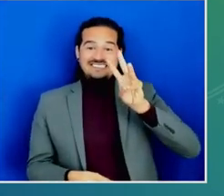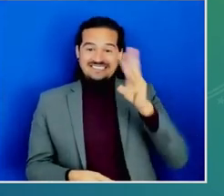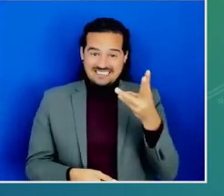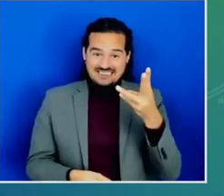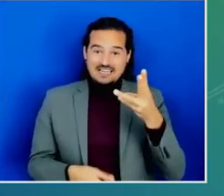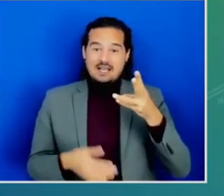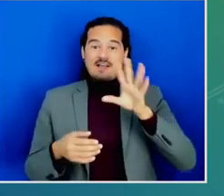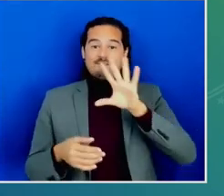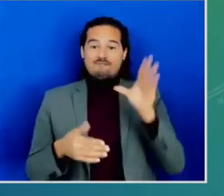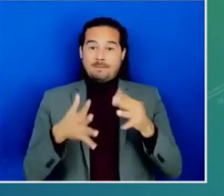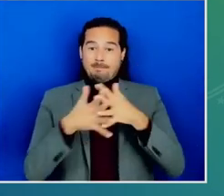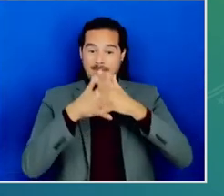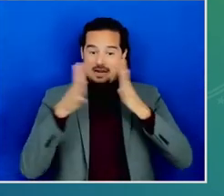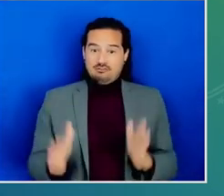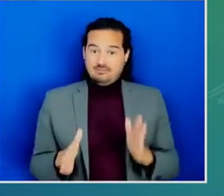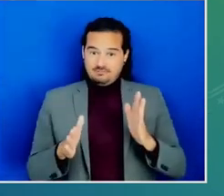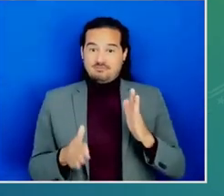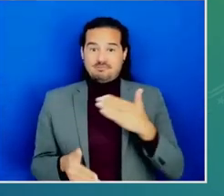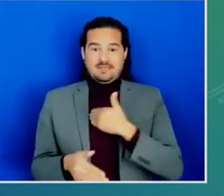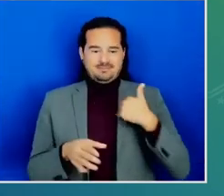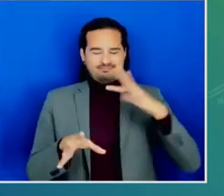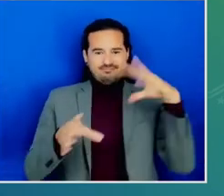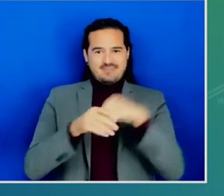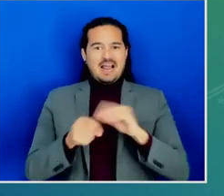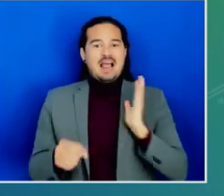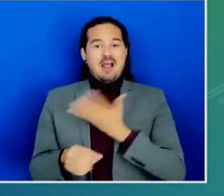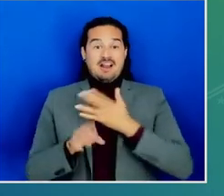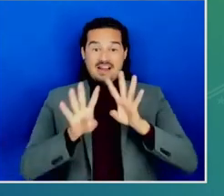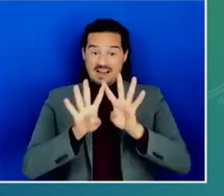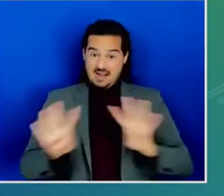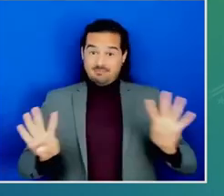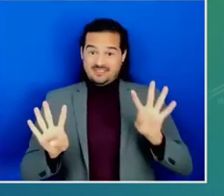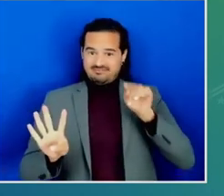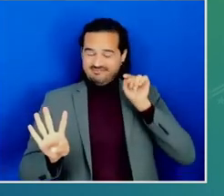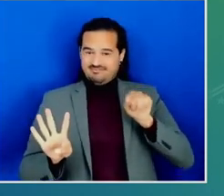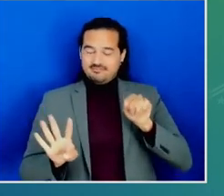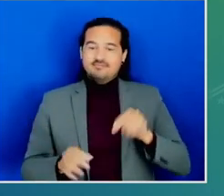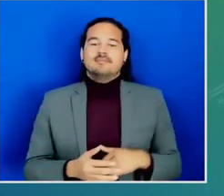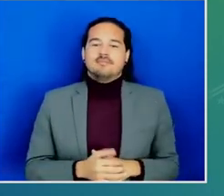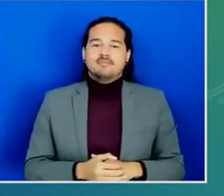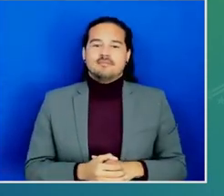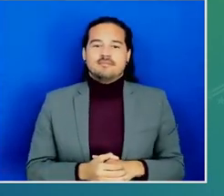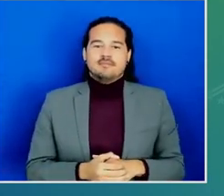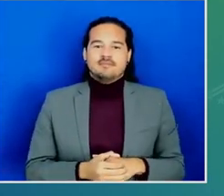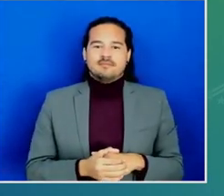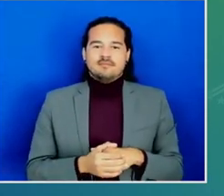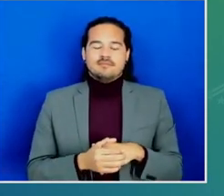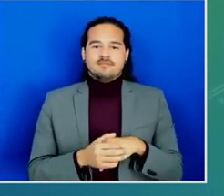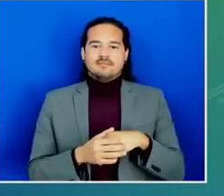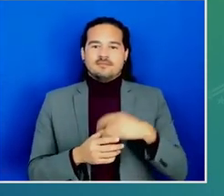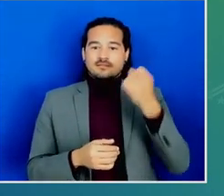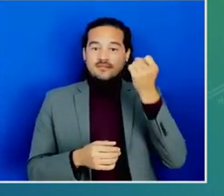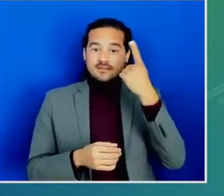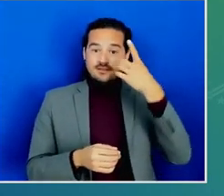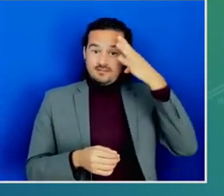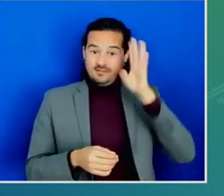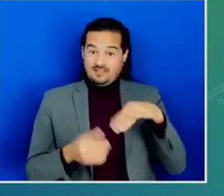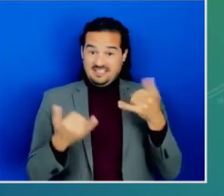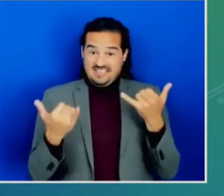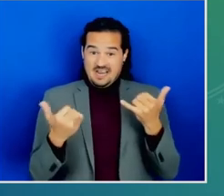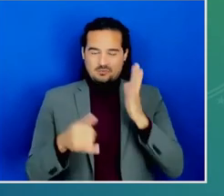the sixth of African American members of our cabinet, which is a record. After today, our cabinet won't just be one of or two